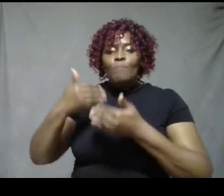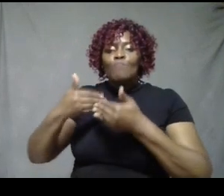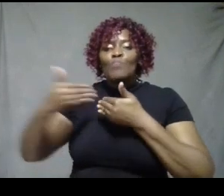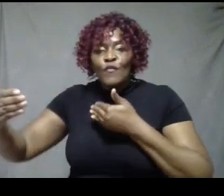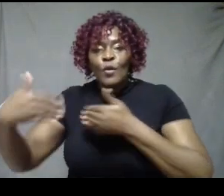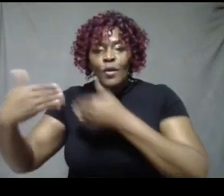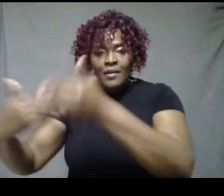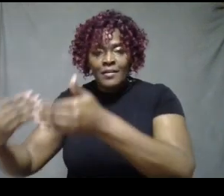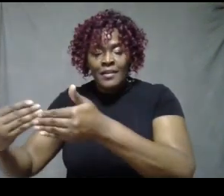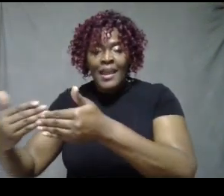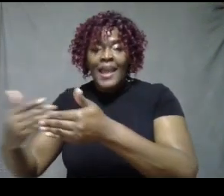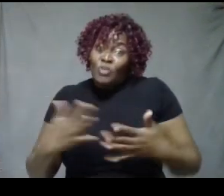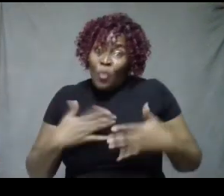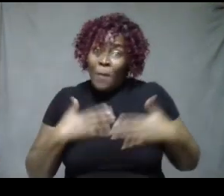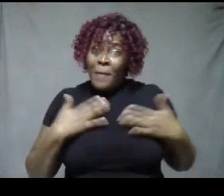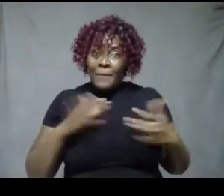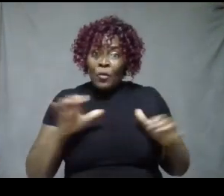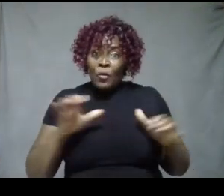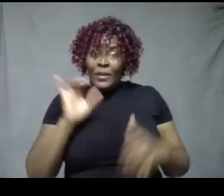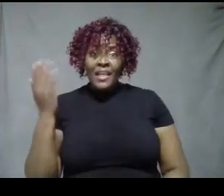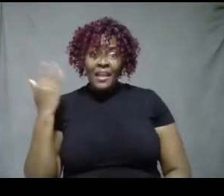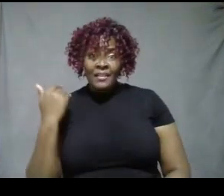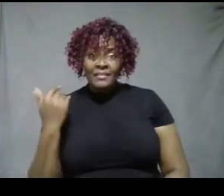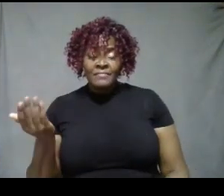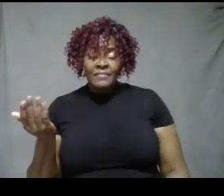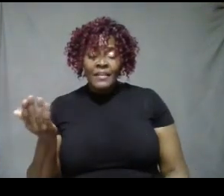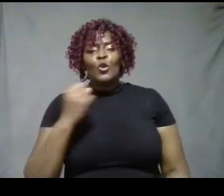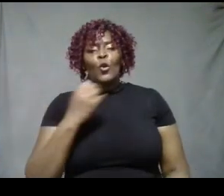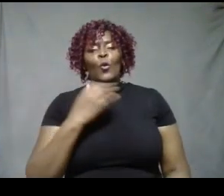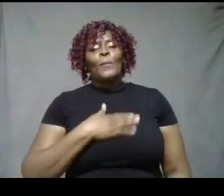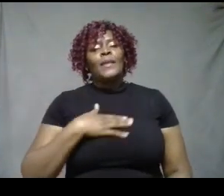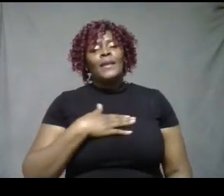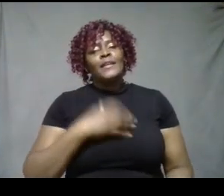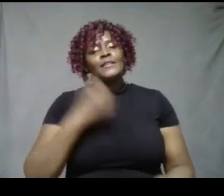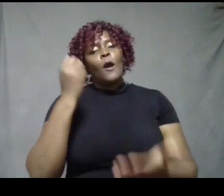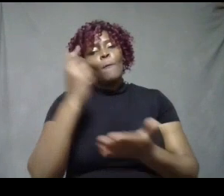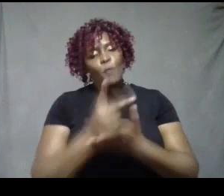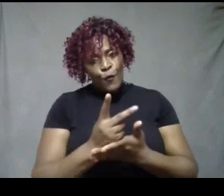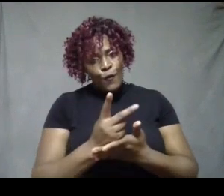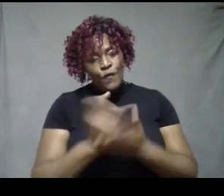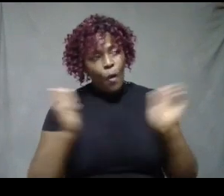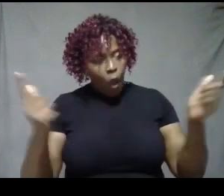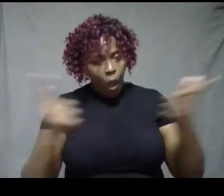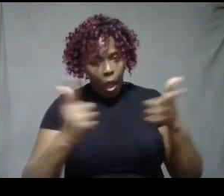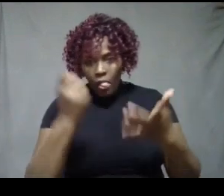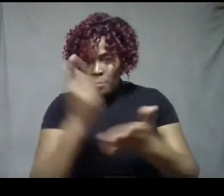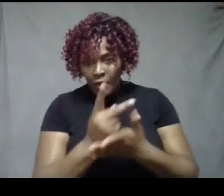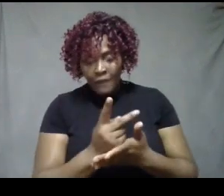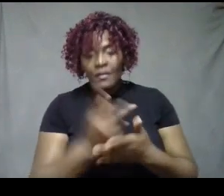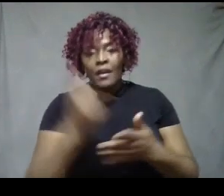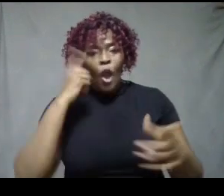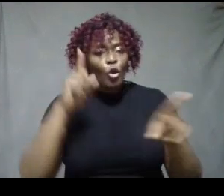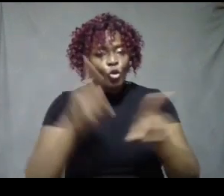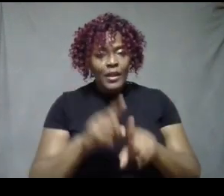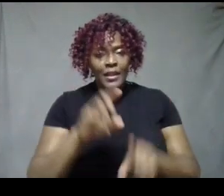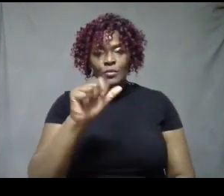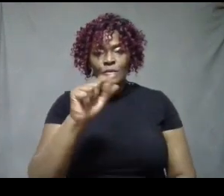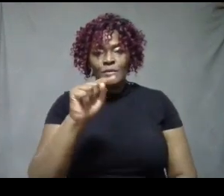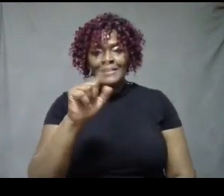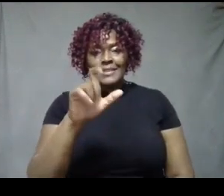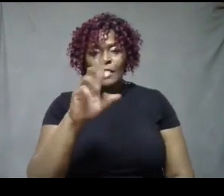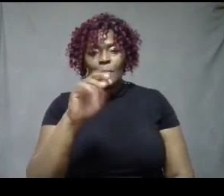Please approve this unanimously to agree to the settlement agreement. Thank you. Can you please state your name for the